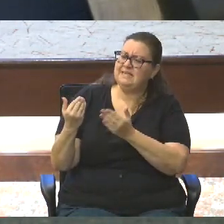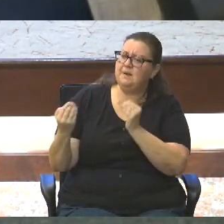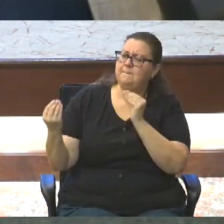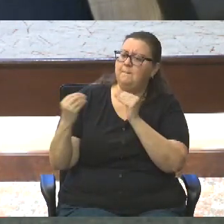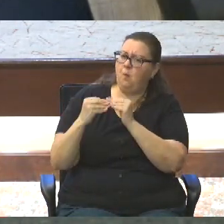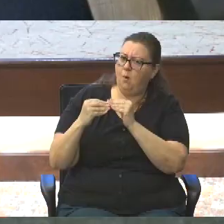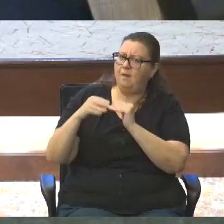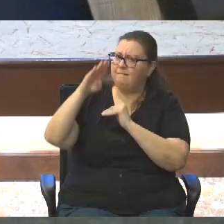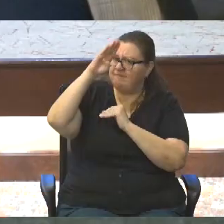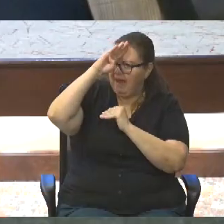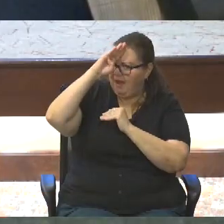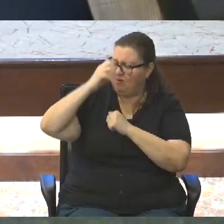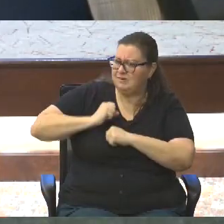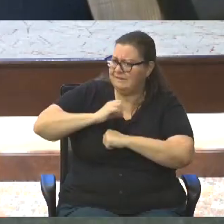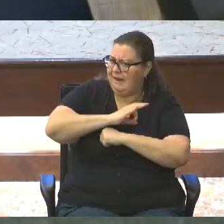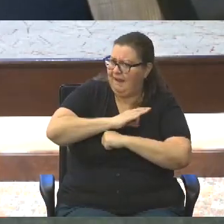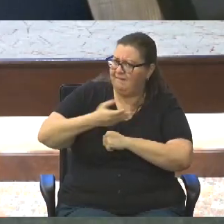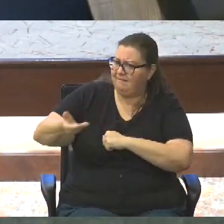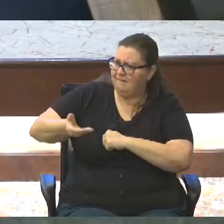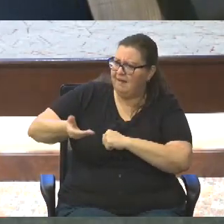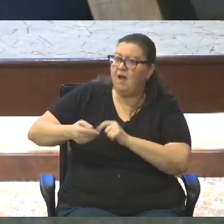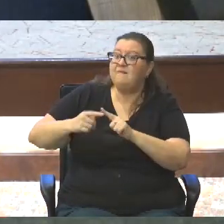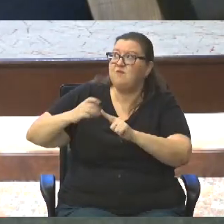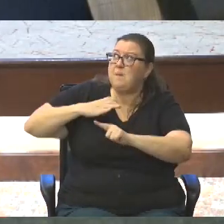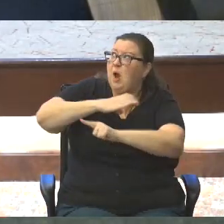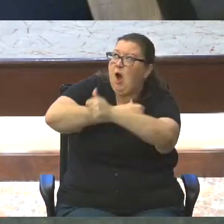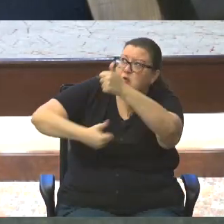from their congressman.